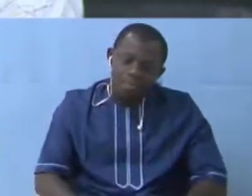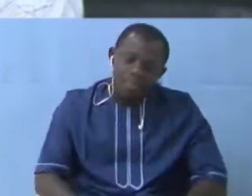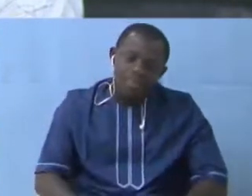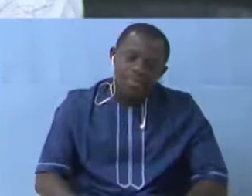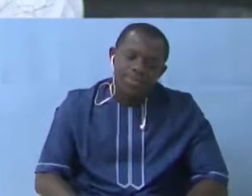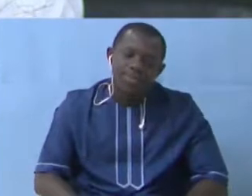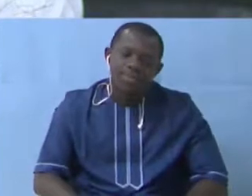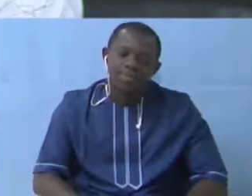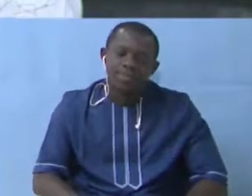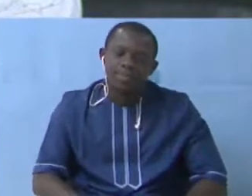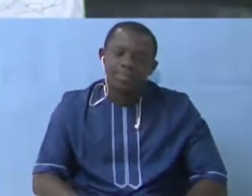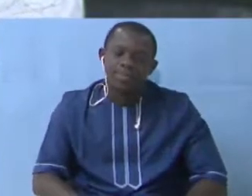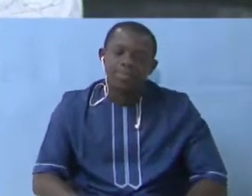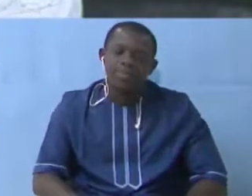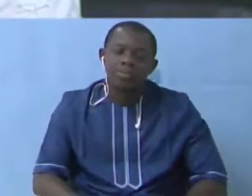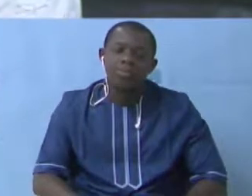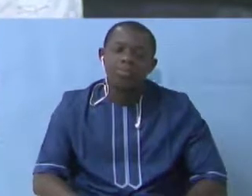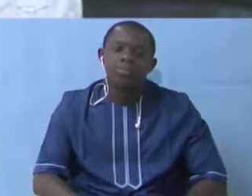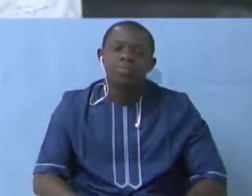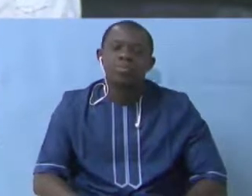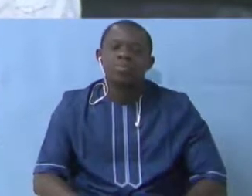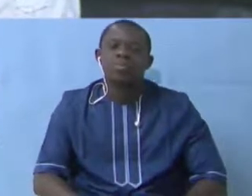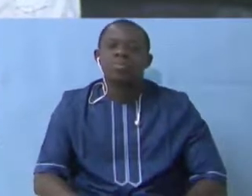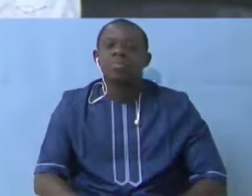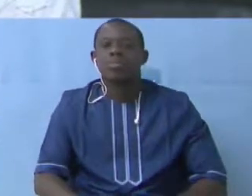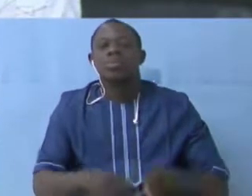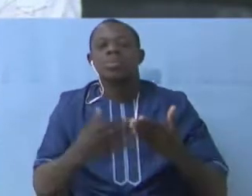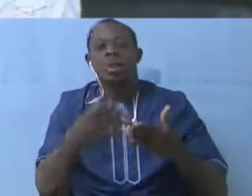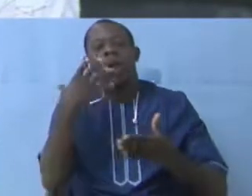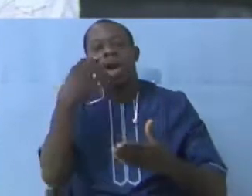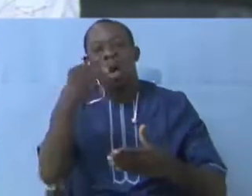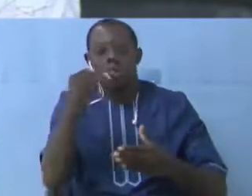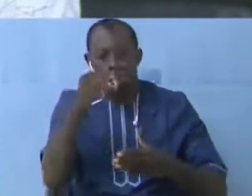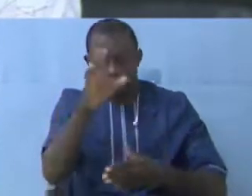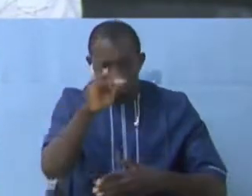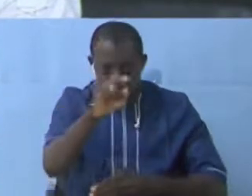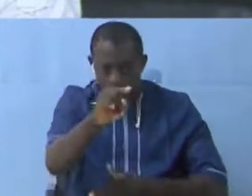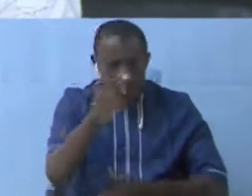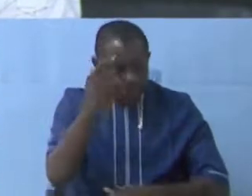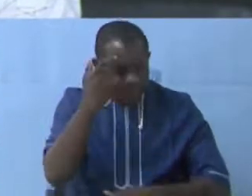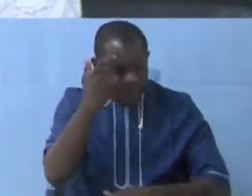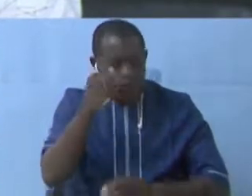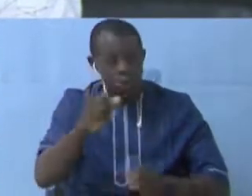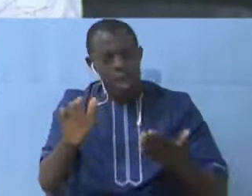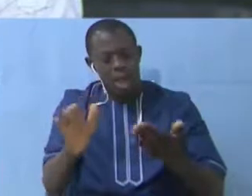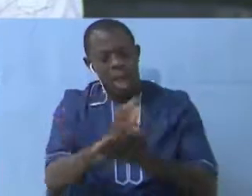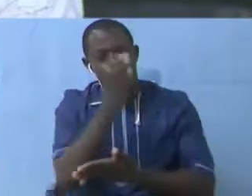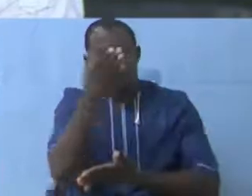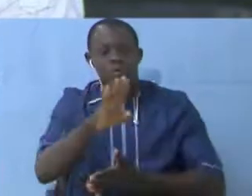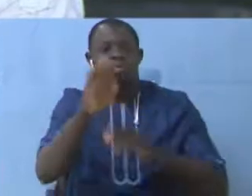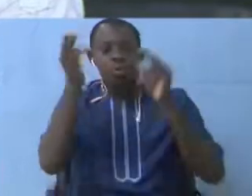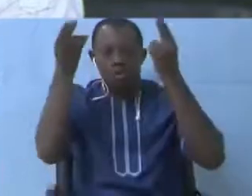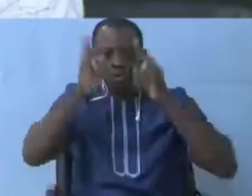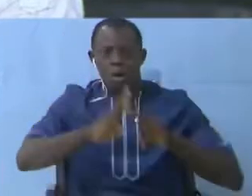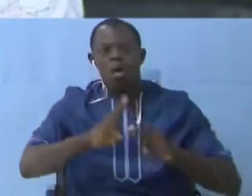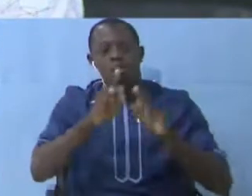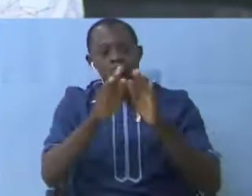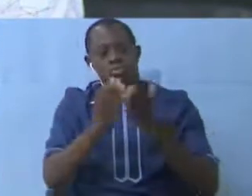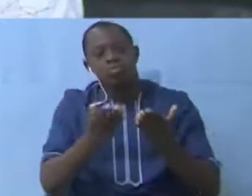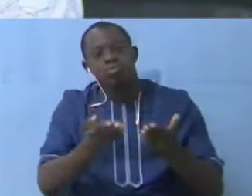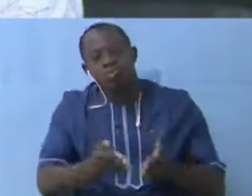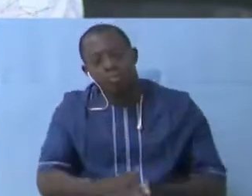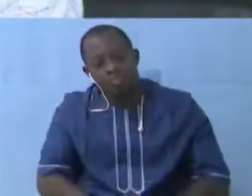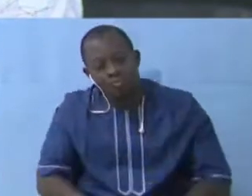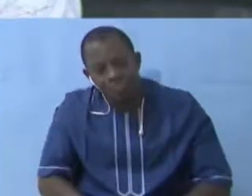fi. So how do you think we can get them off the law books? léegi nag noo fogee ne ndax loolu dinañ ko mun a génnee